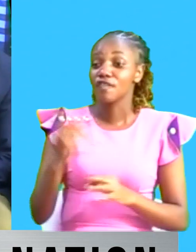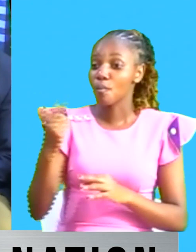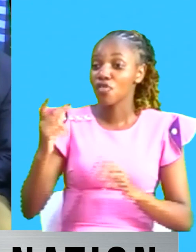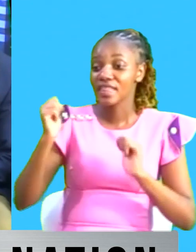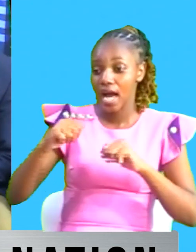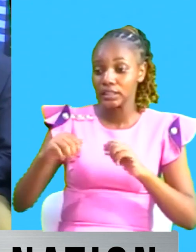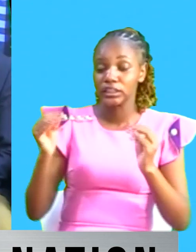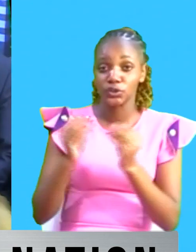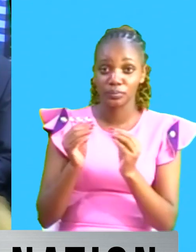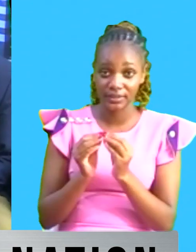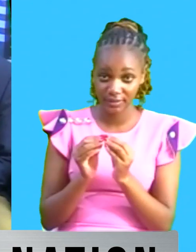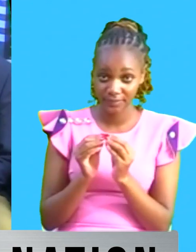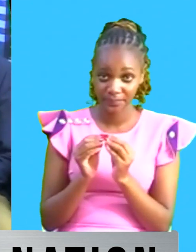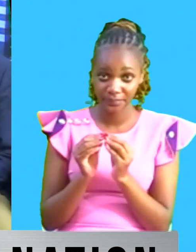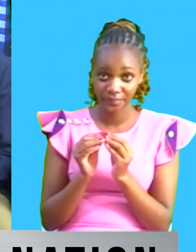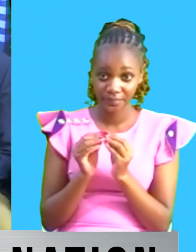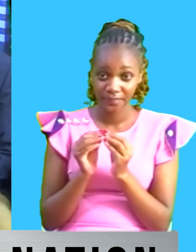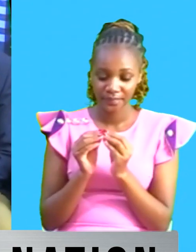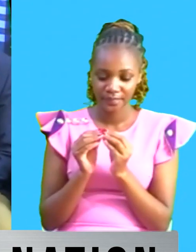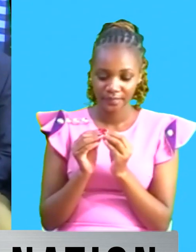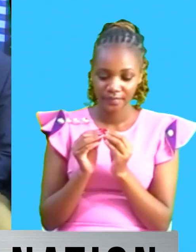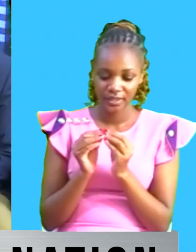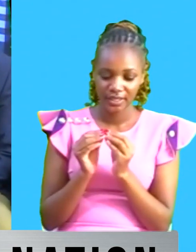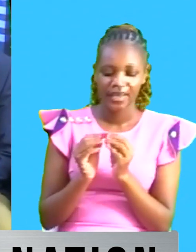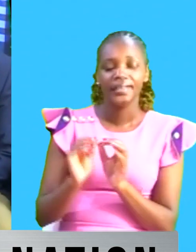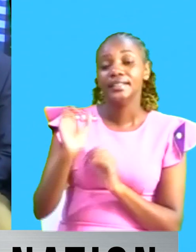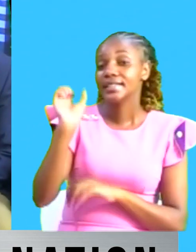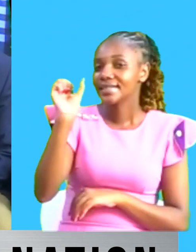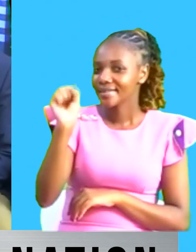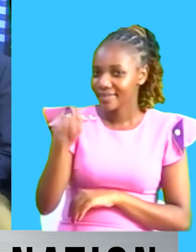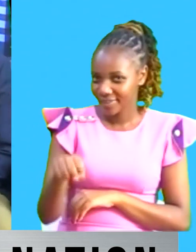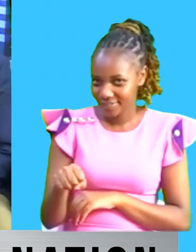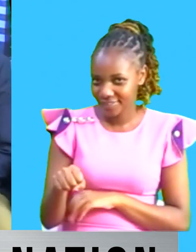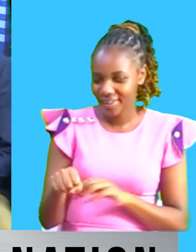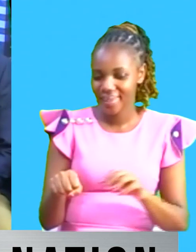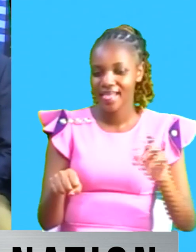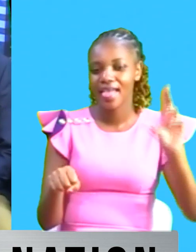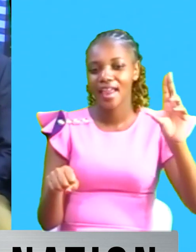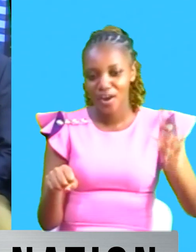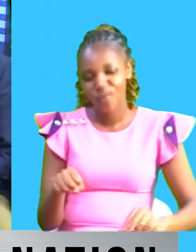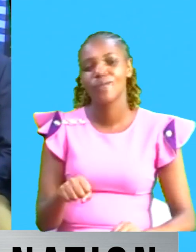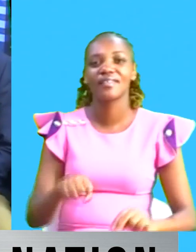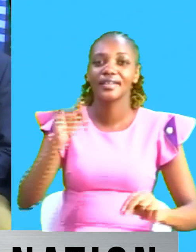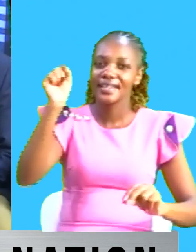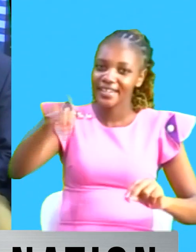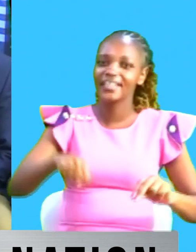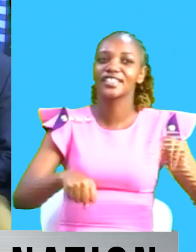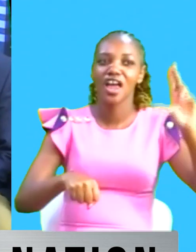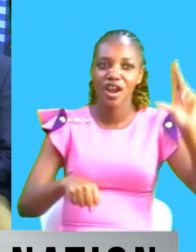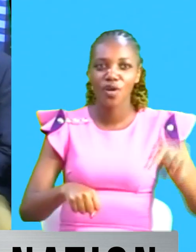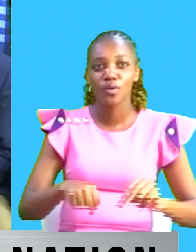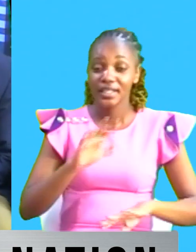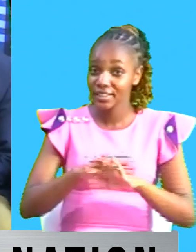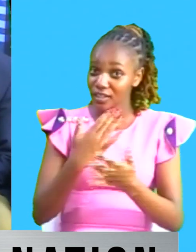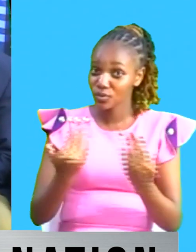and you talk about the tweet. Yes and no. It's a good thing to come out and